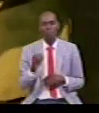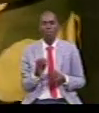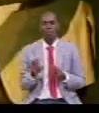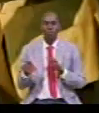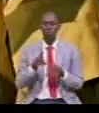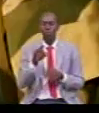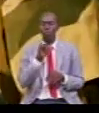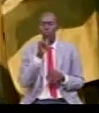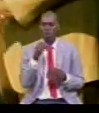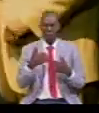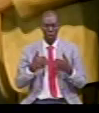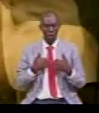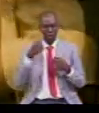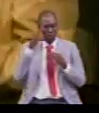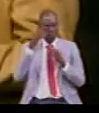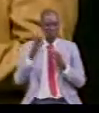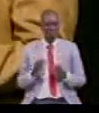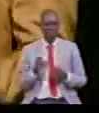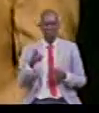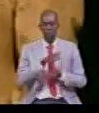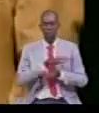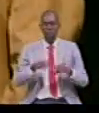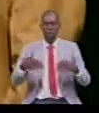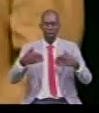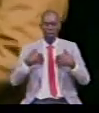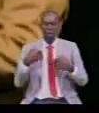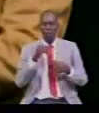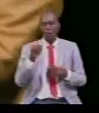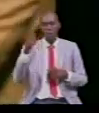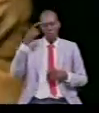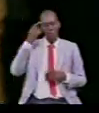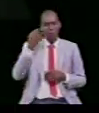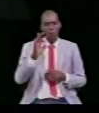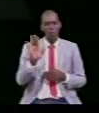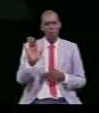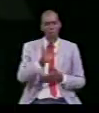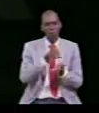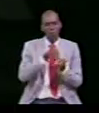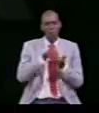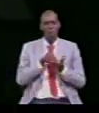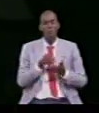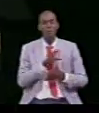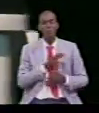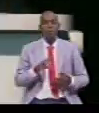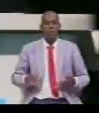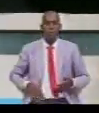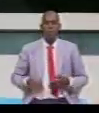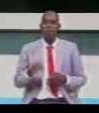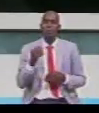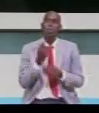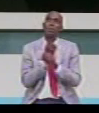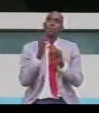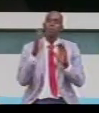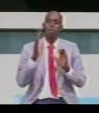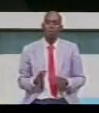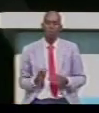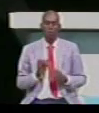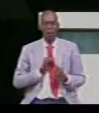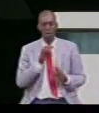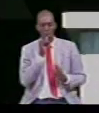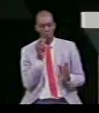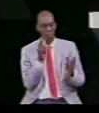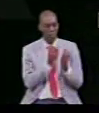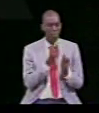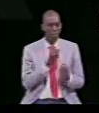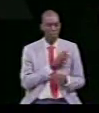have determination, and they do not have a mind of their own. Christ is Savior. I am coming to Christ. No, they